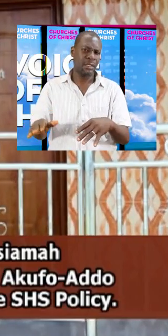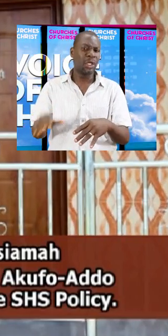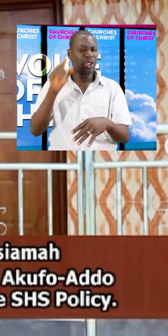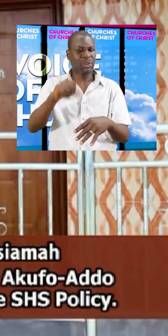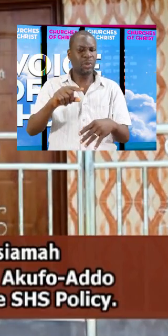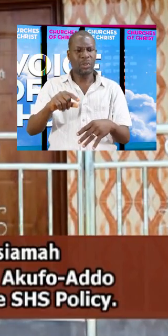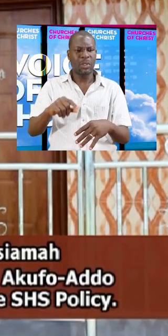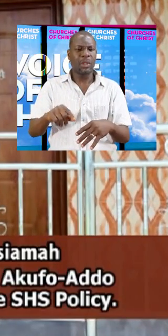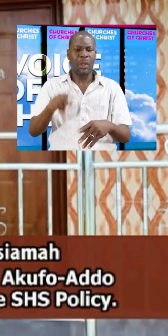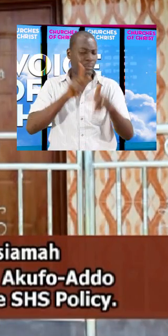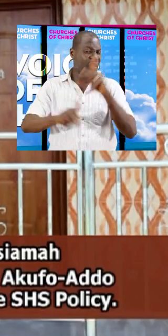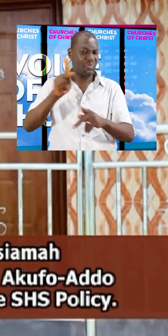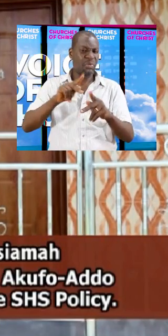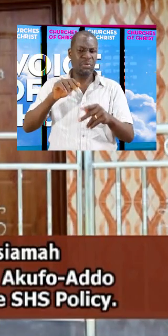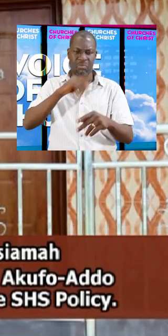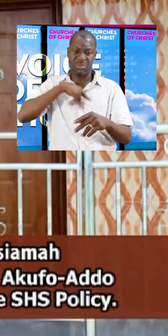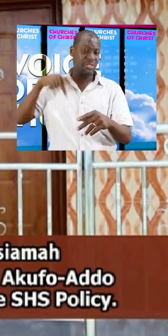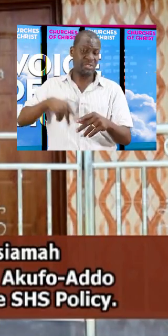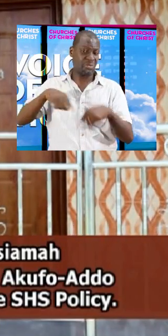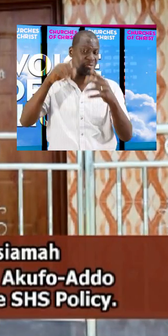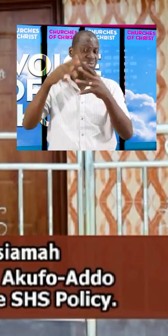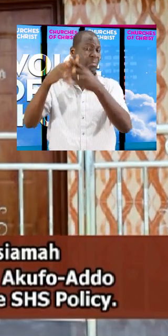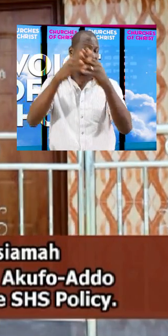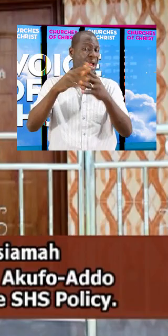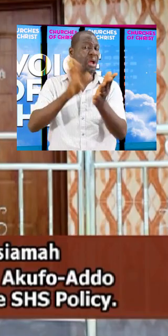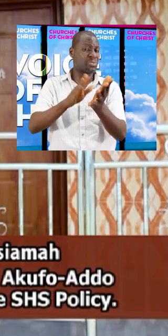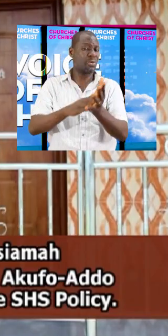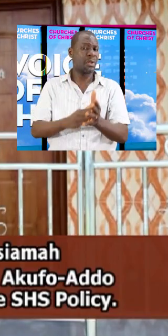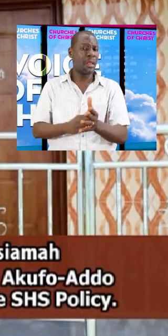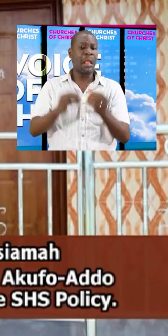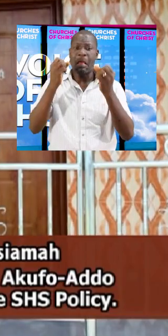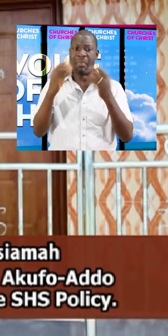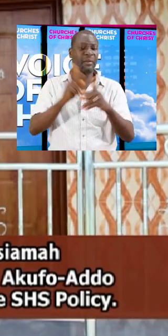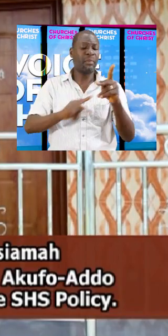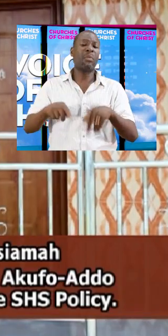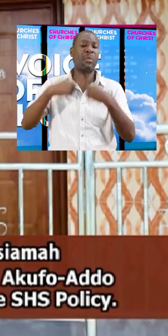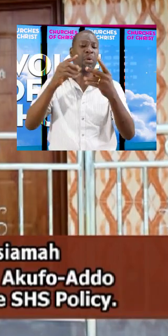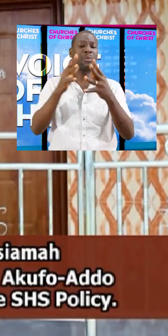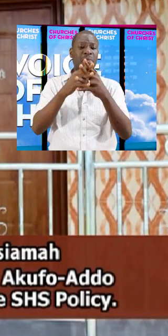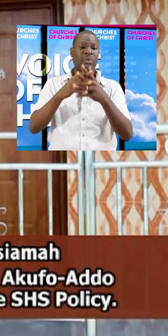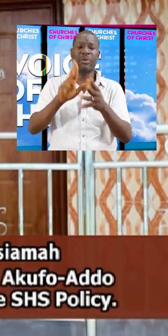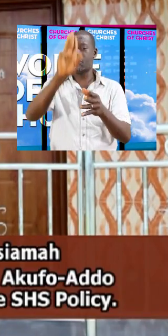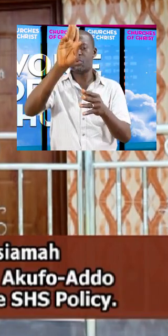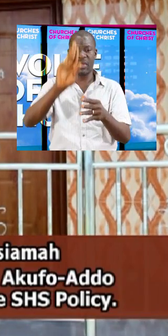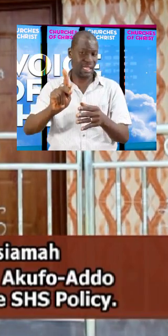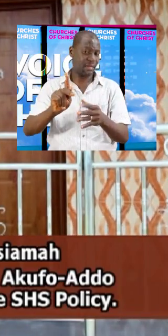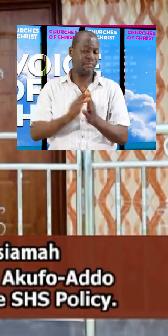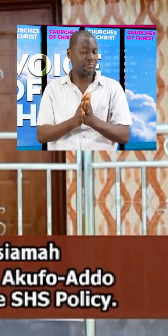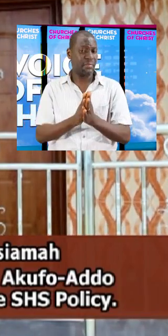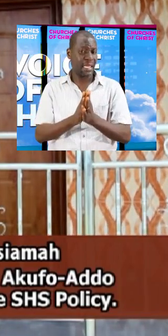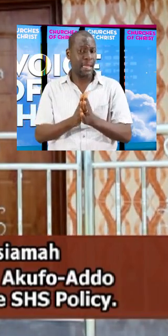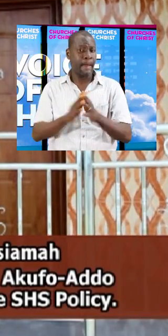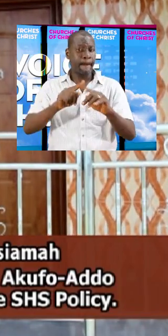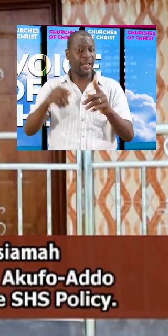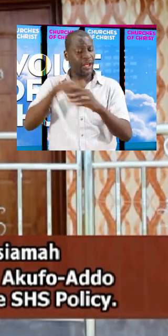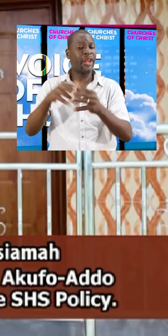e bebre mu ko school e wa America politicians e bebre mu ko school e wa United Kingdom na America